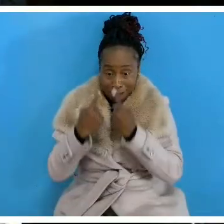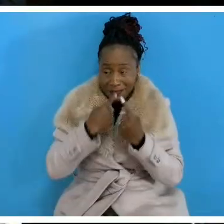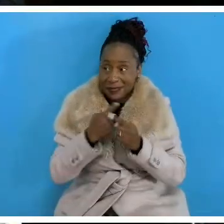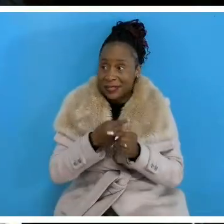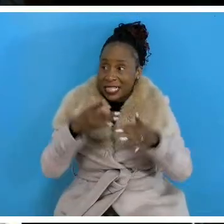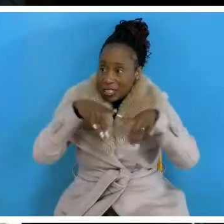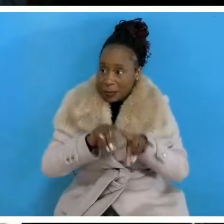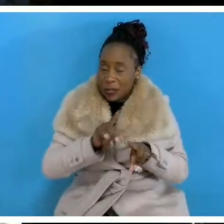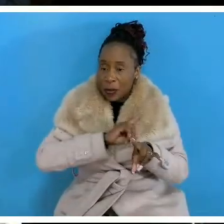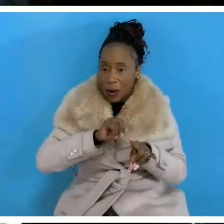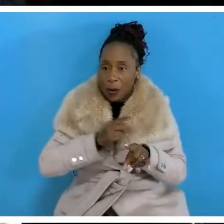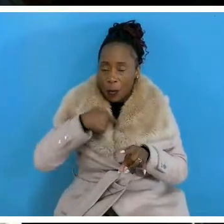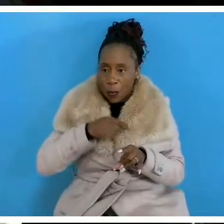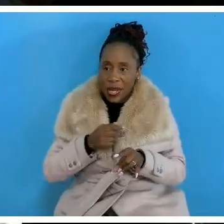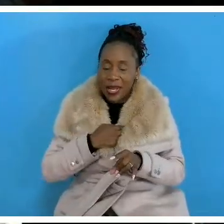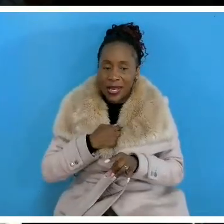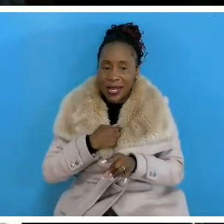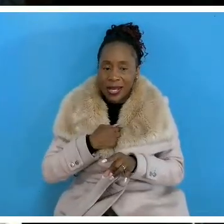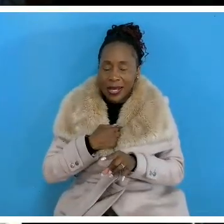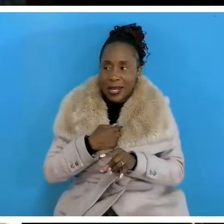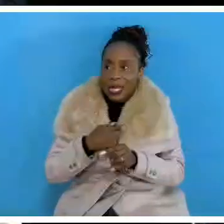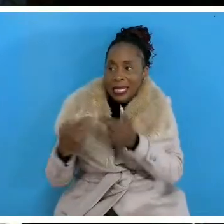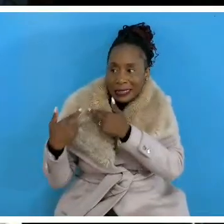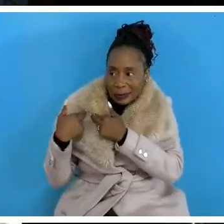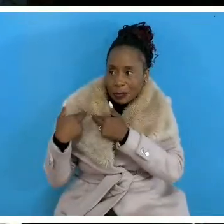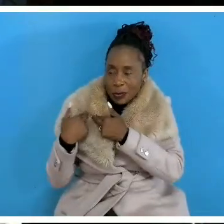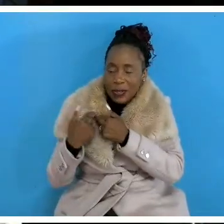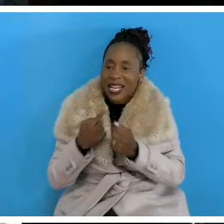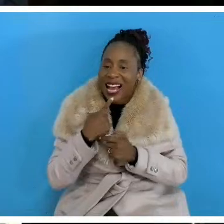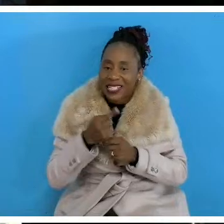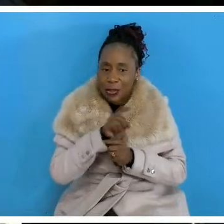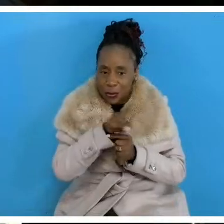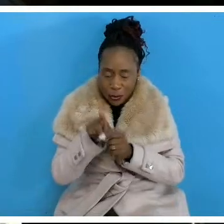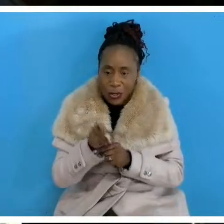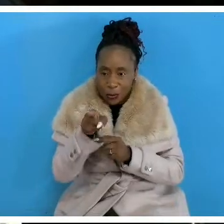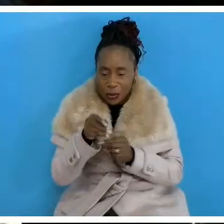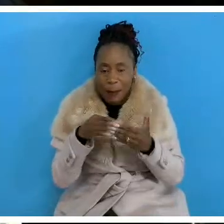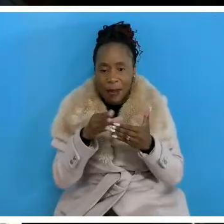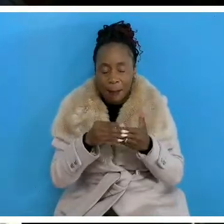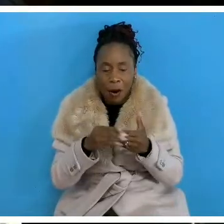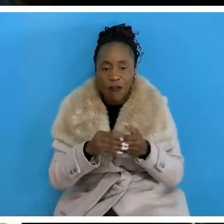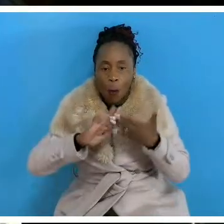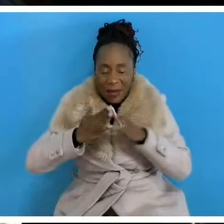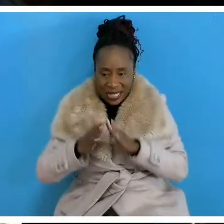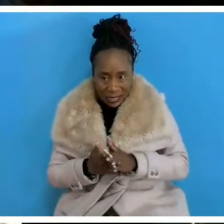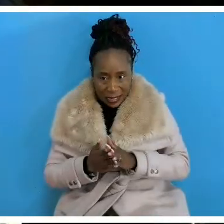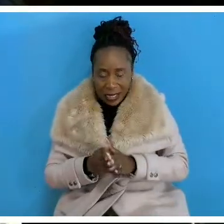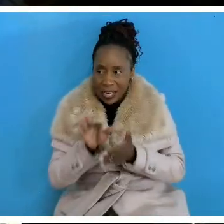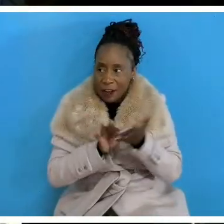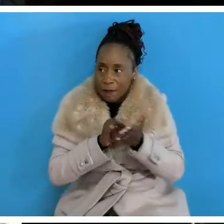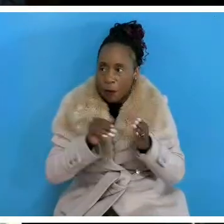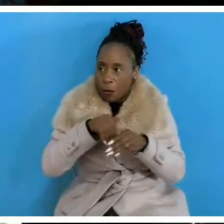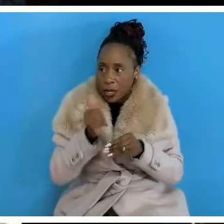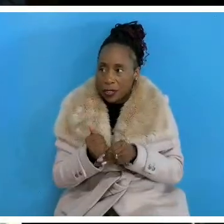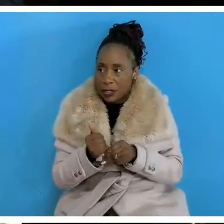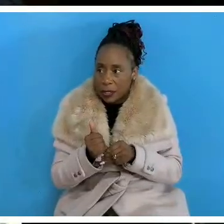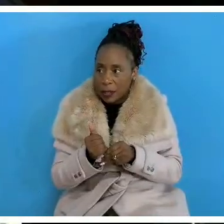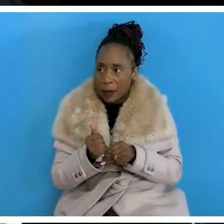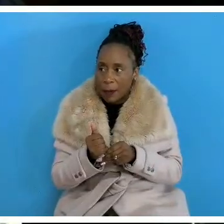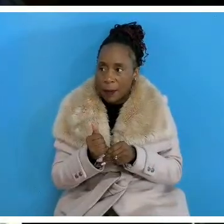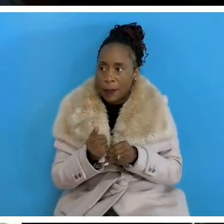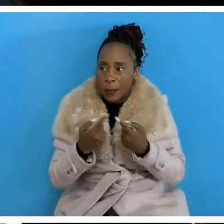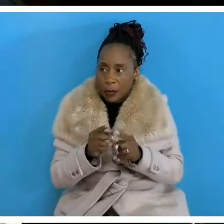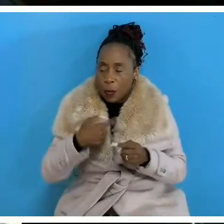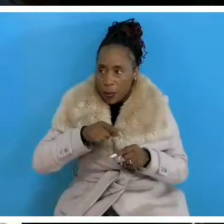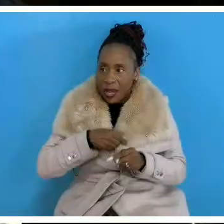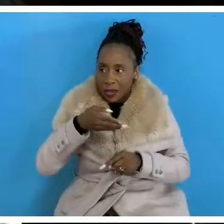are accountable to you as the members of the community and as the voters. As Member Mfikwe has indicated, we are here